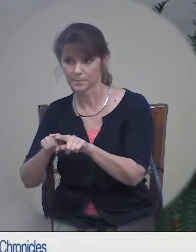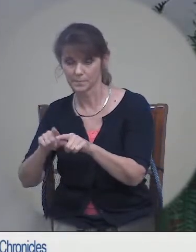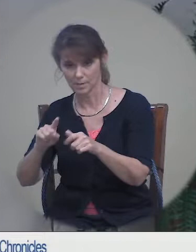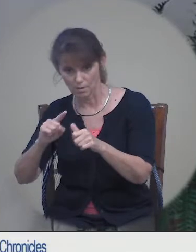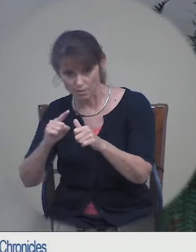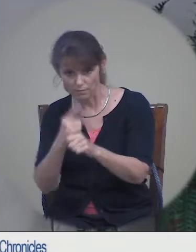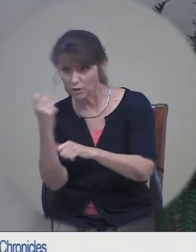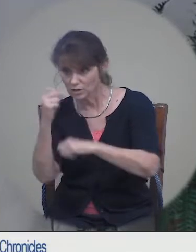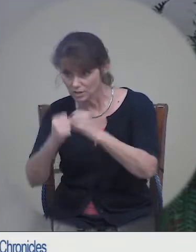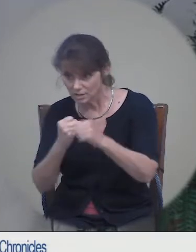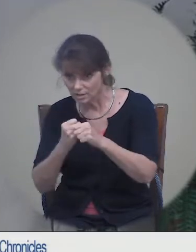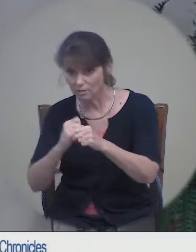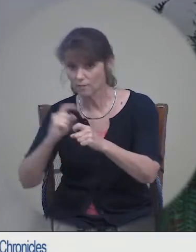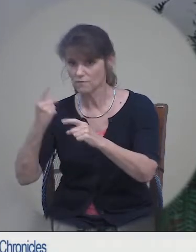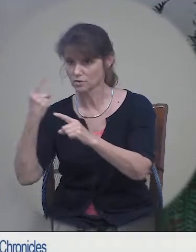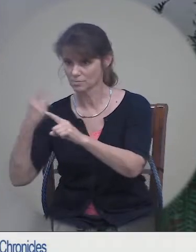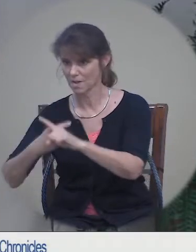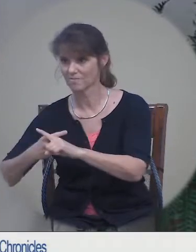year of the first month.